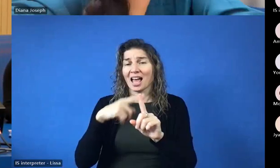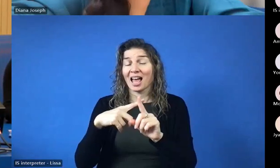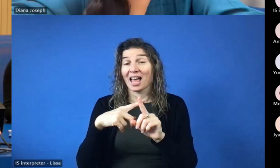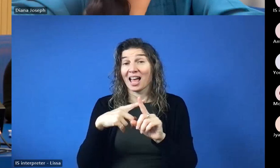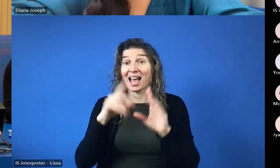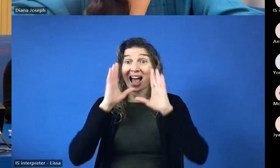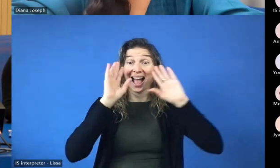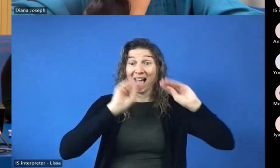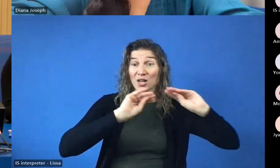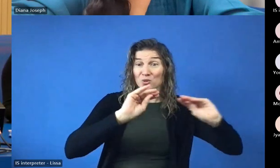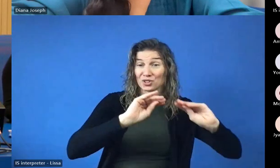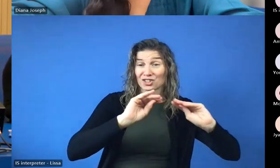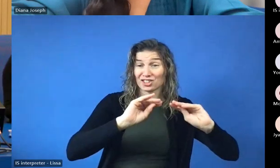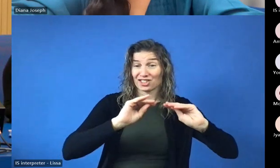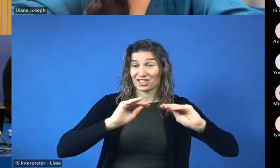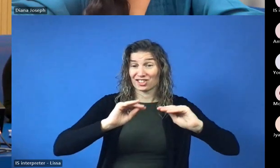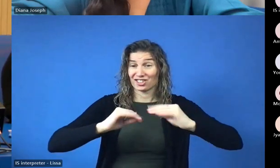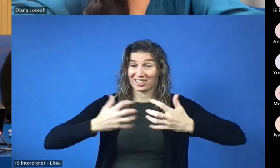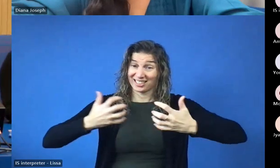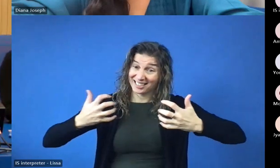like the basement of